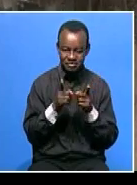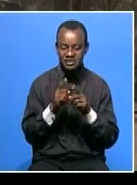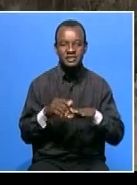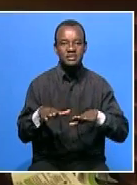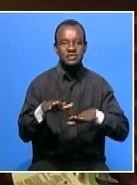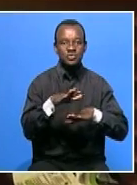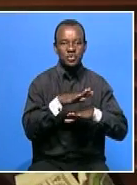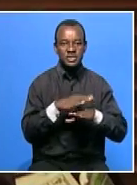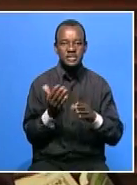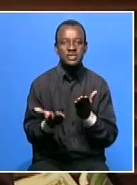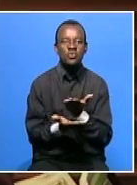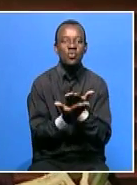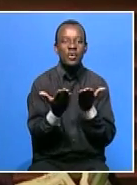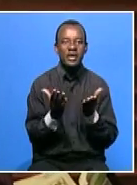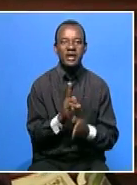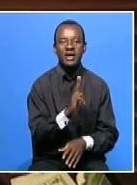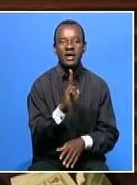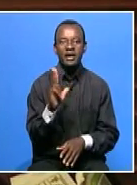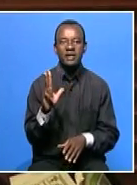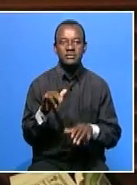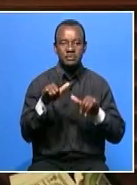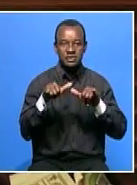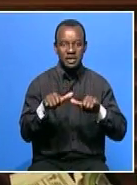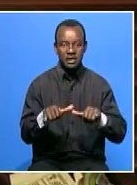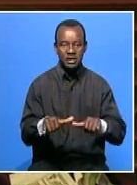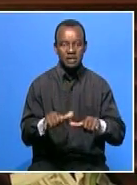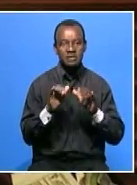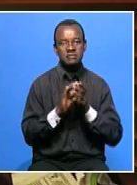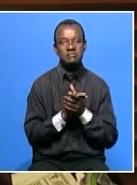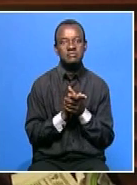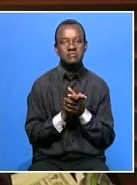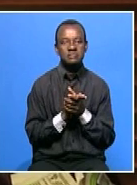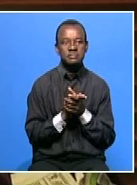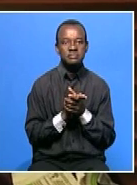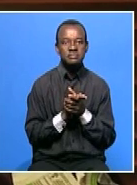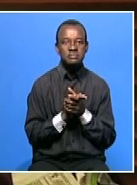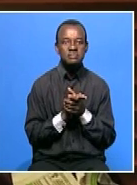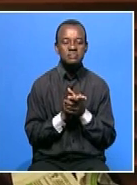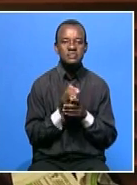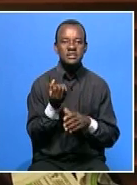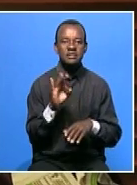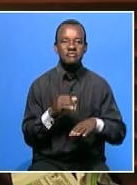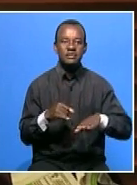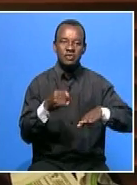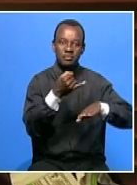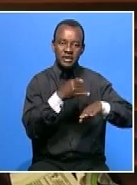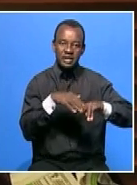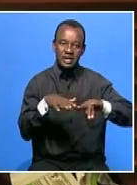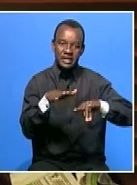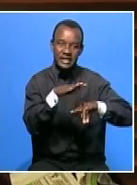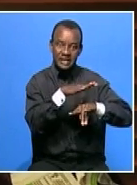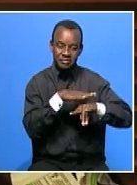inhabitants. So, in case where conservancies have problems, they